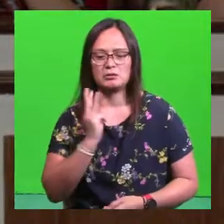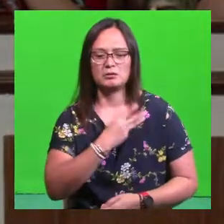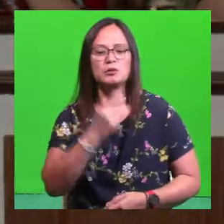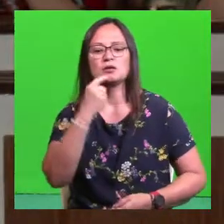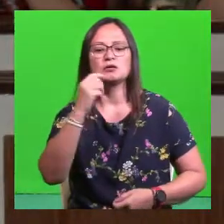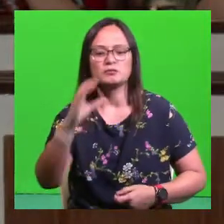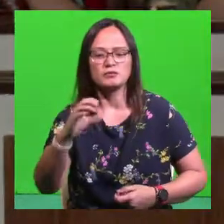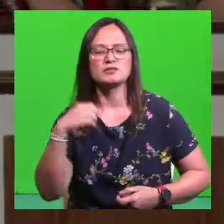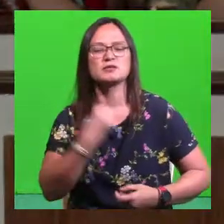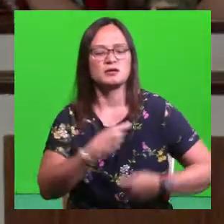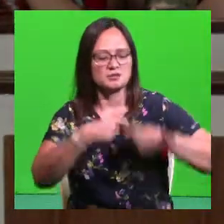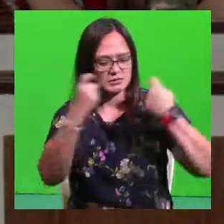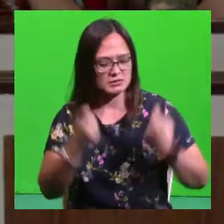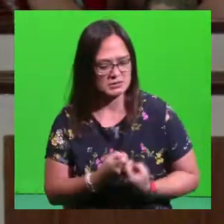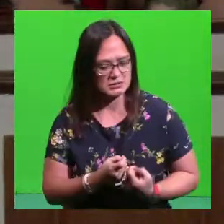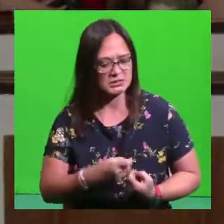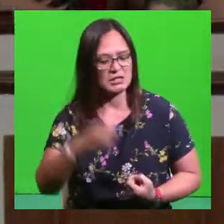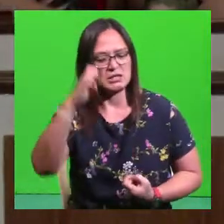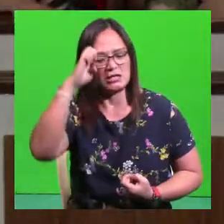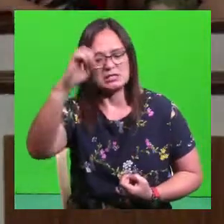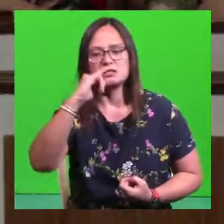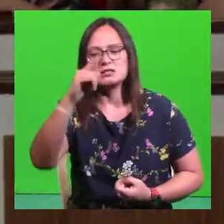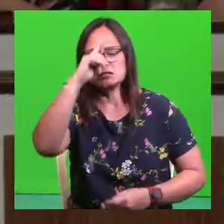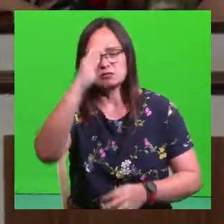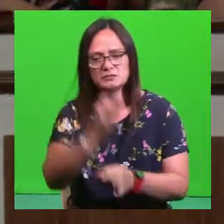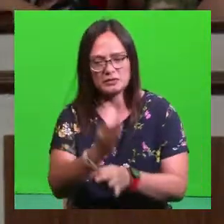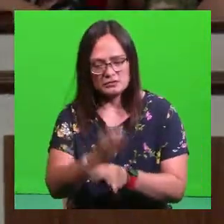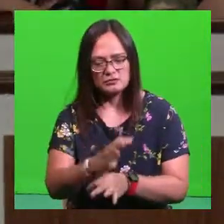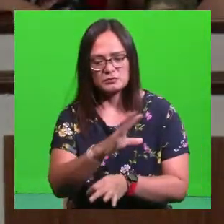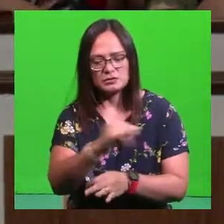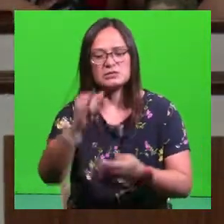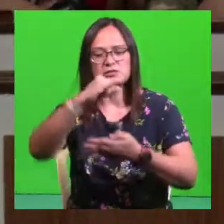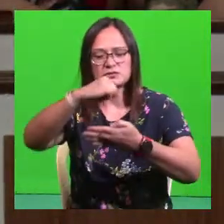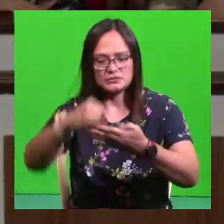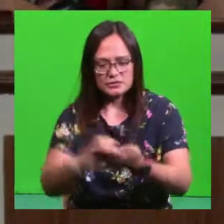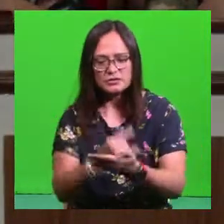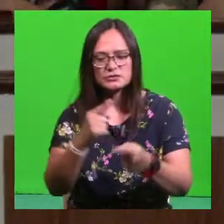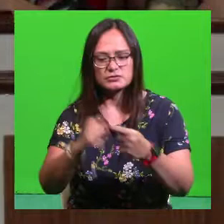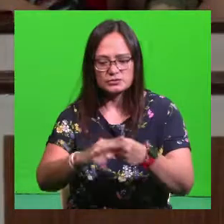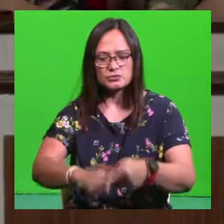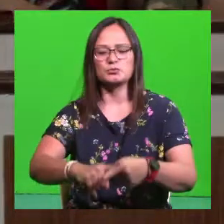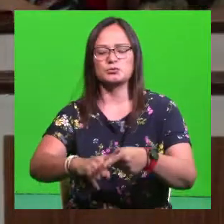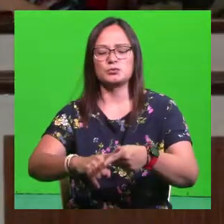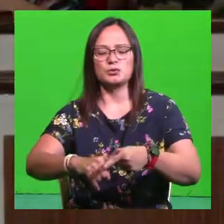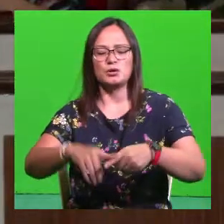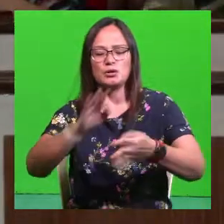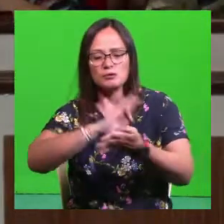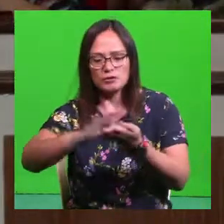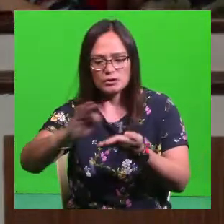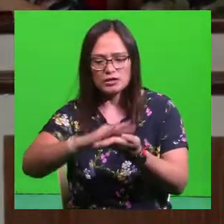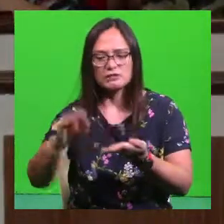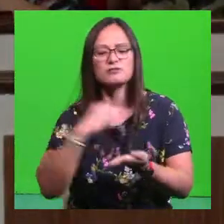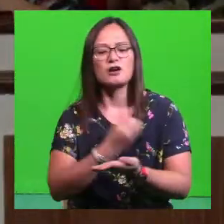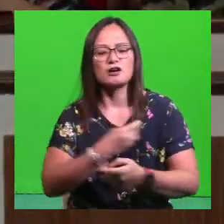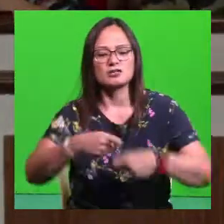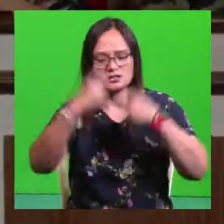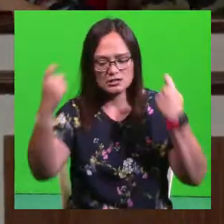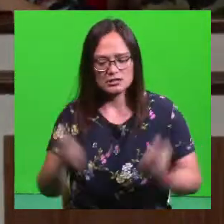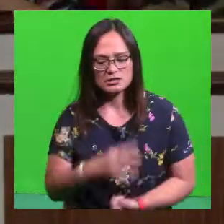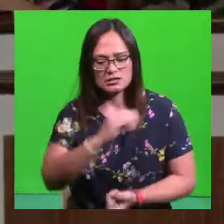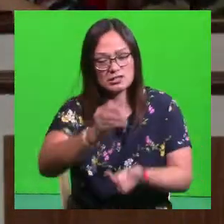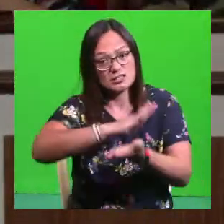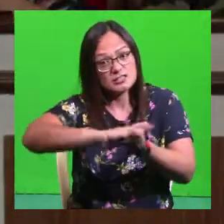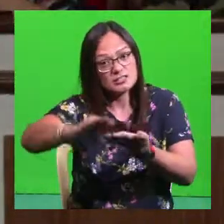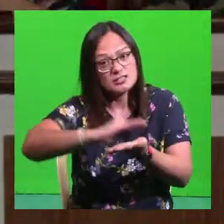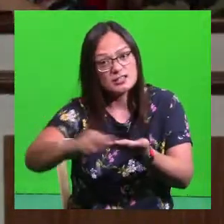to forgive us our sins and to what? Cleanse us from all